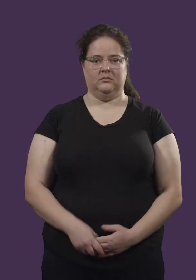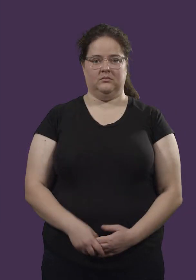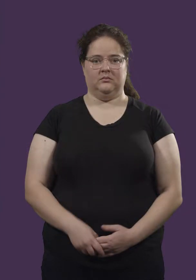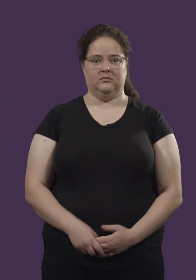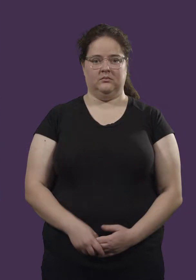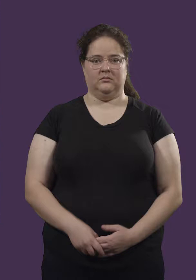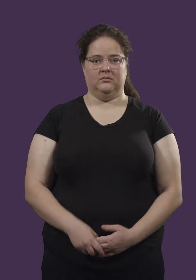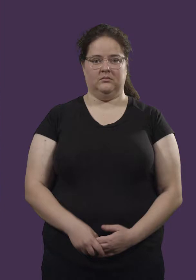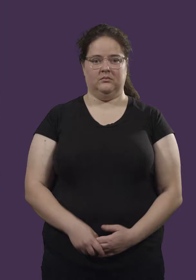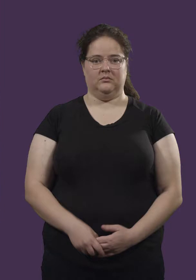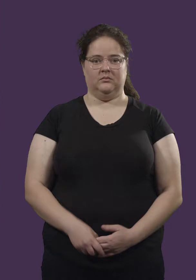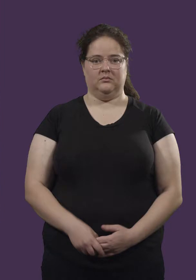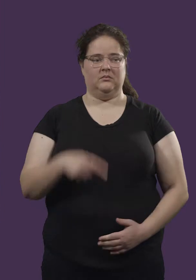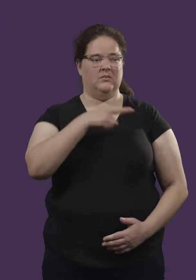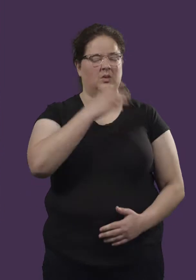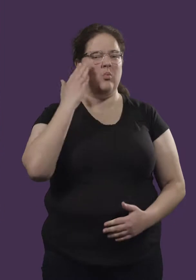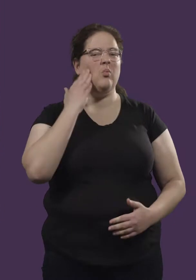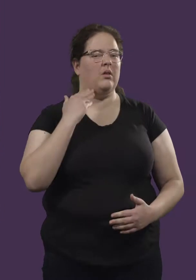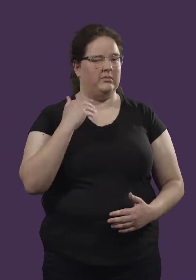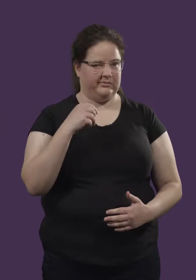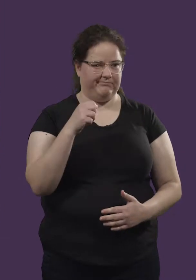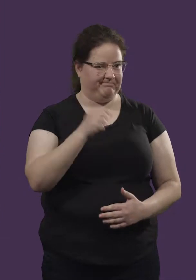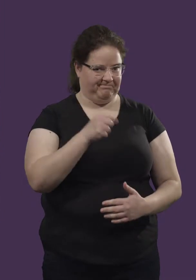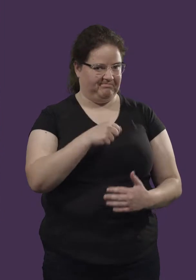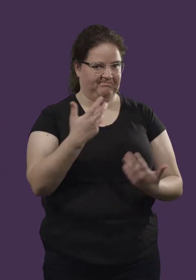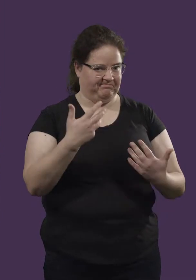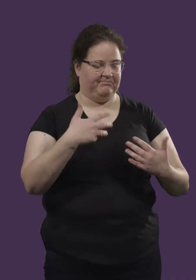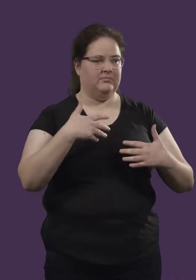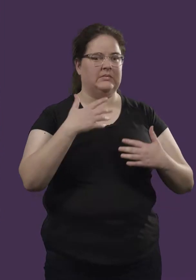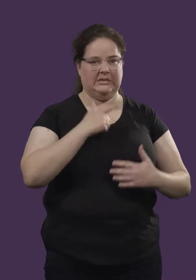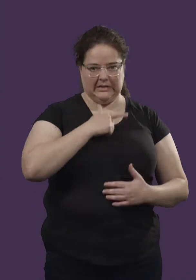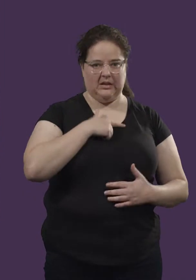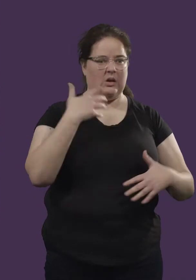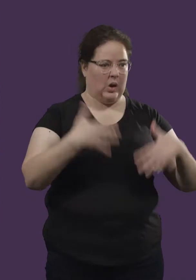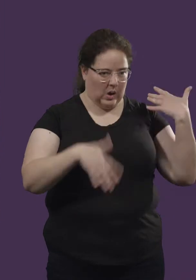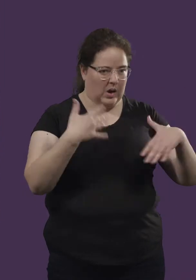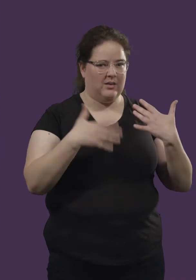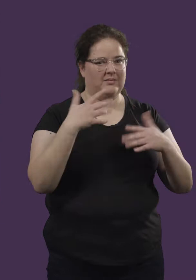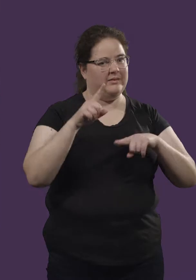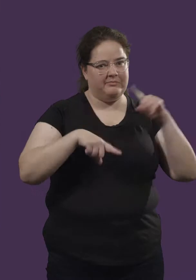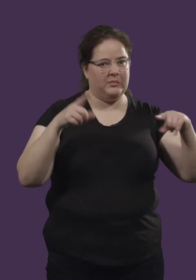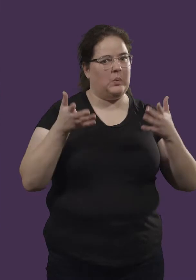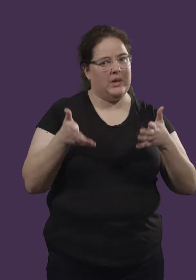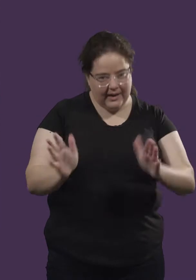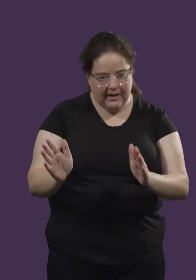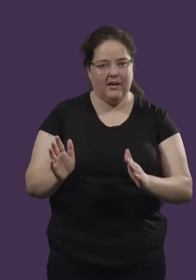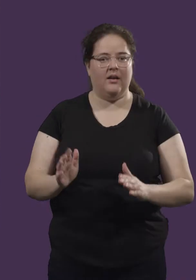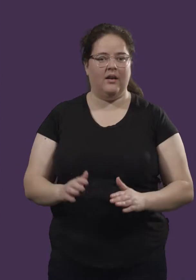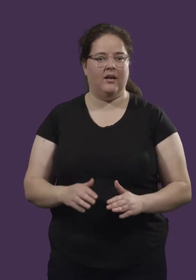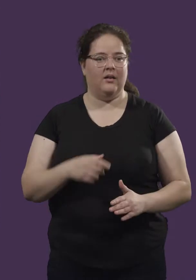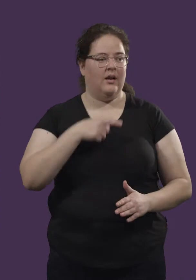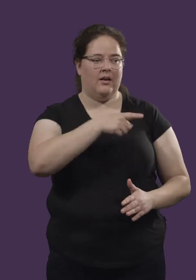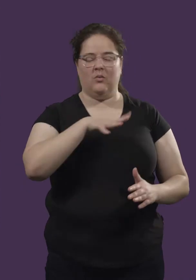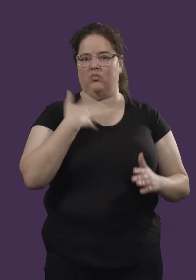Kerry is obviously, scared and hurt in some ways, in multiple different ways. She doesn't want to break